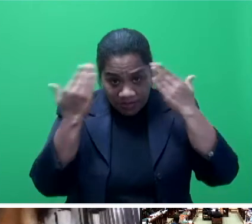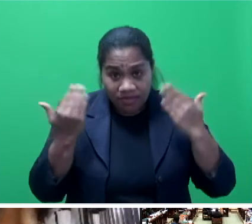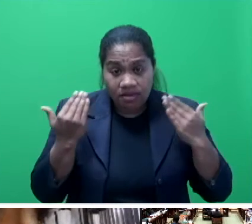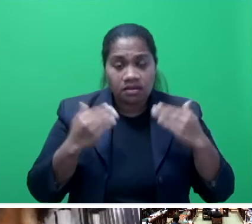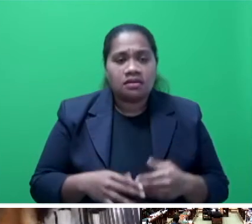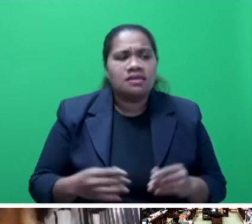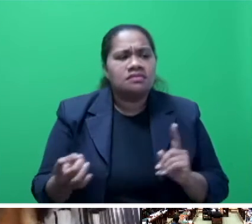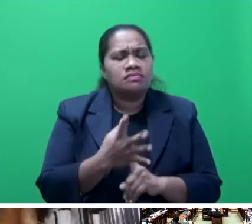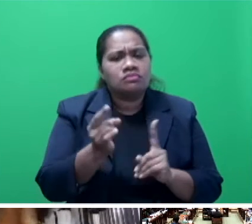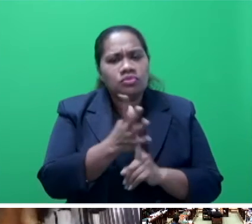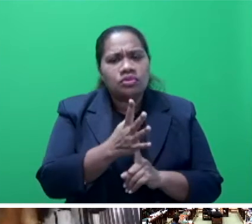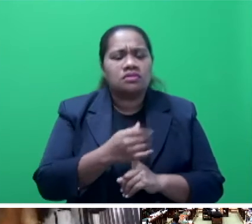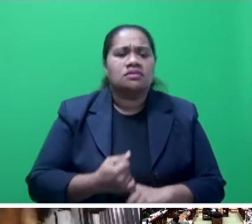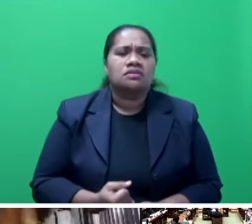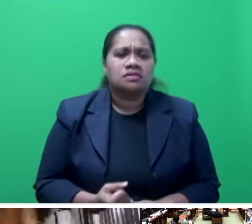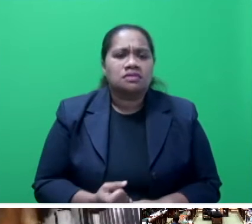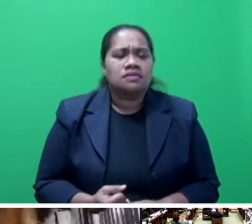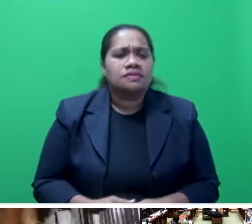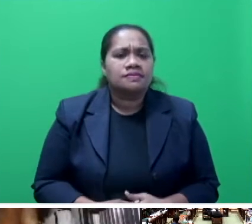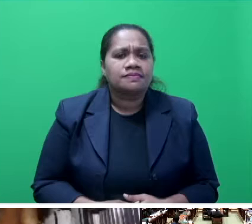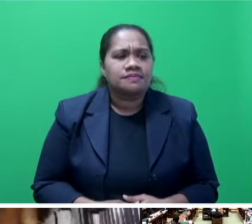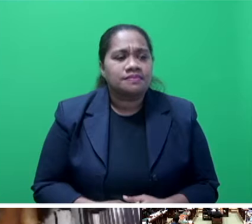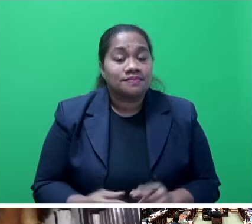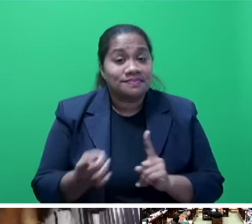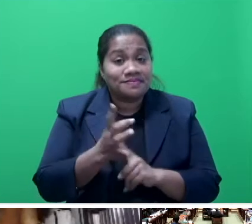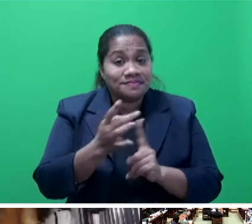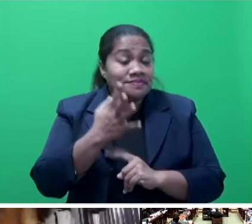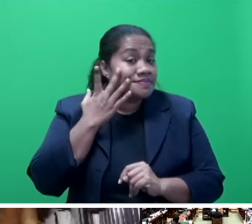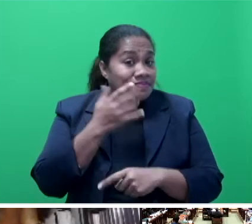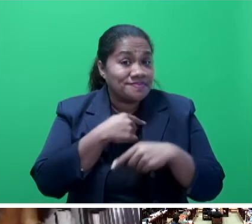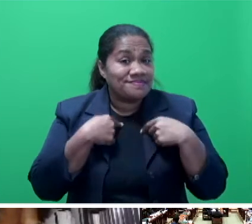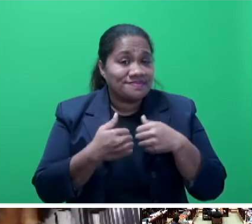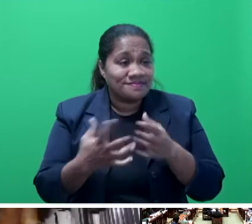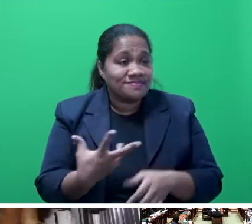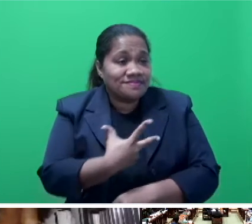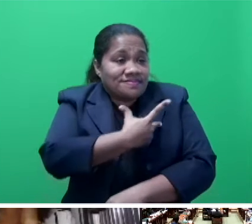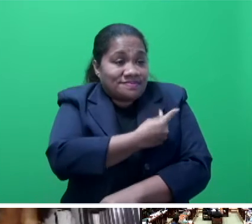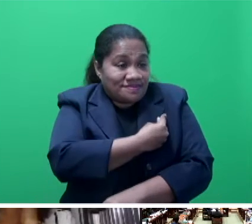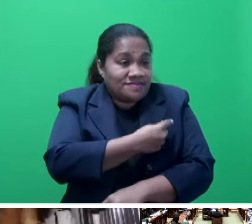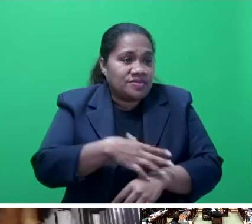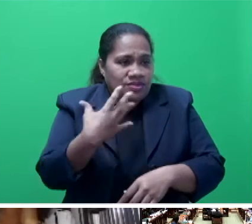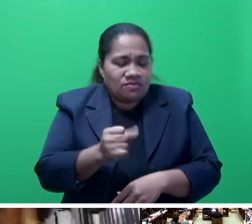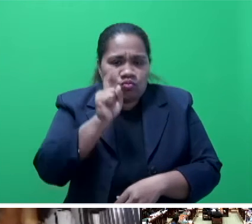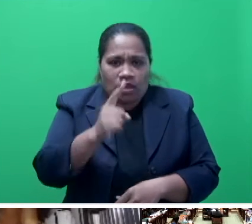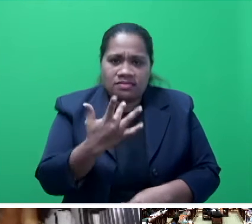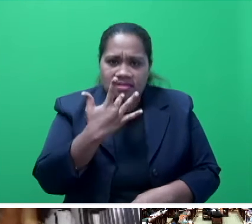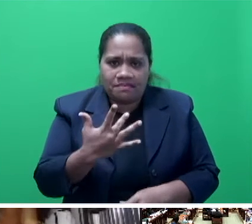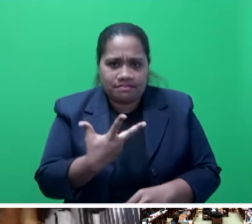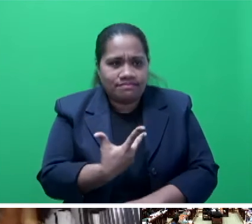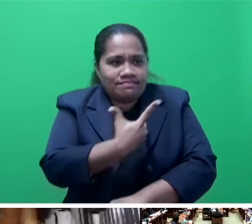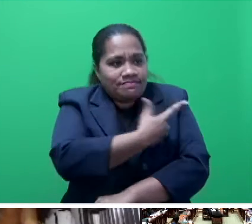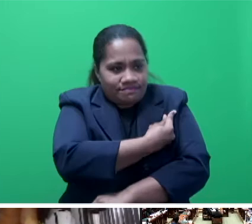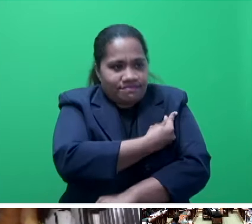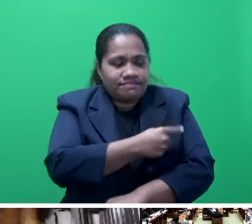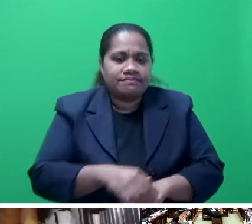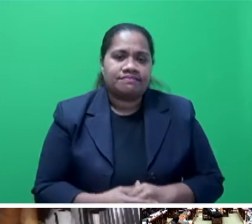to also note that since we've started with our vaccination till now, we've been using only one type of vaccine, which is the